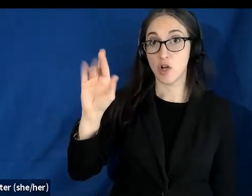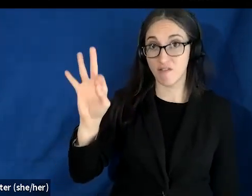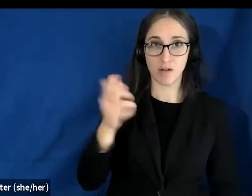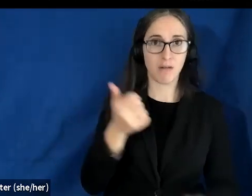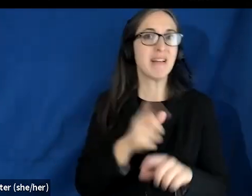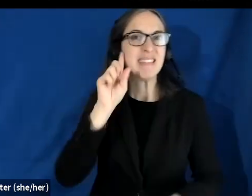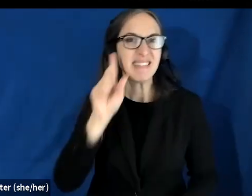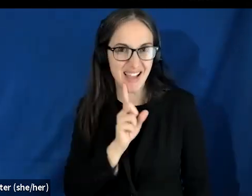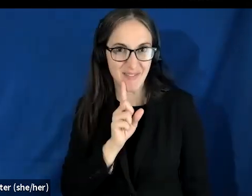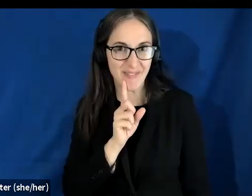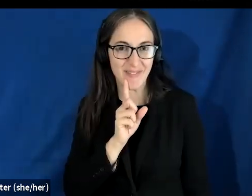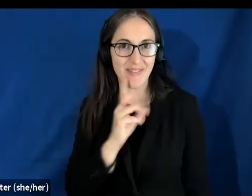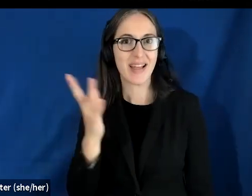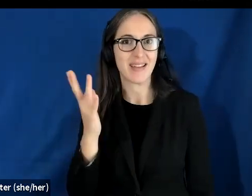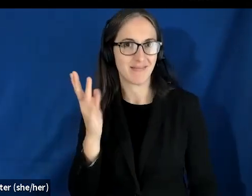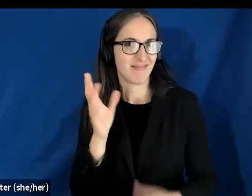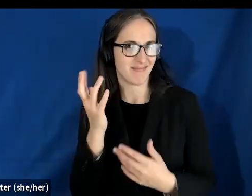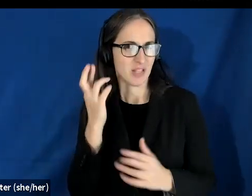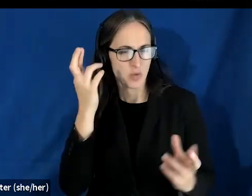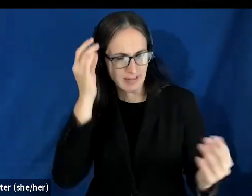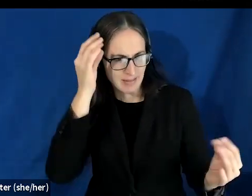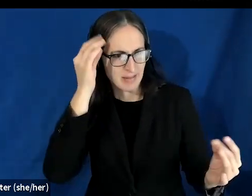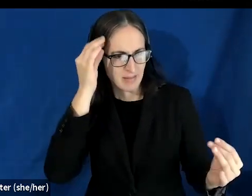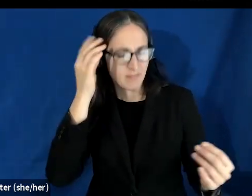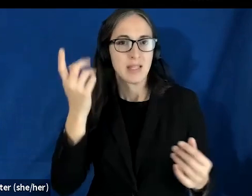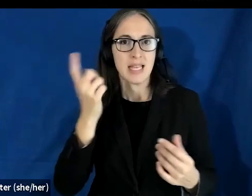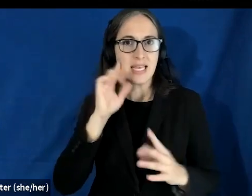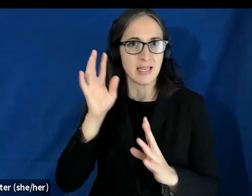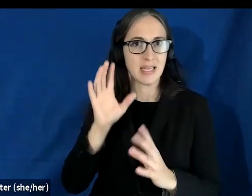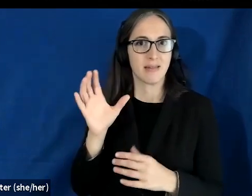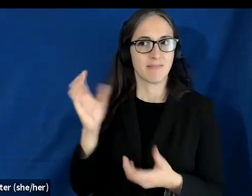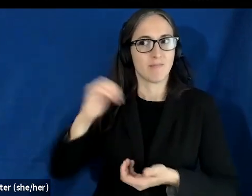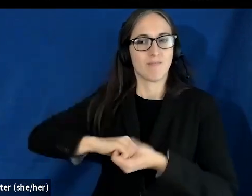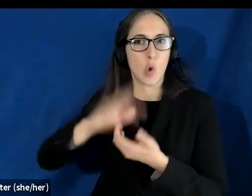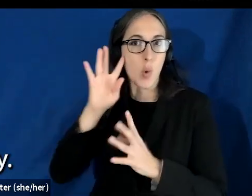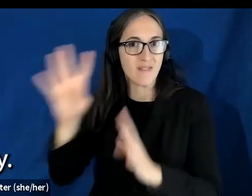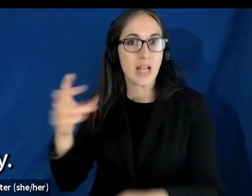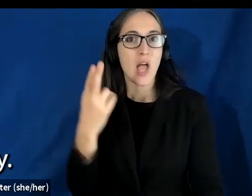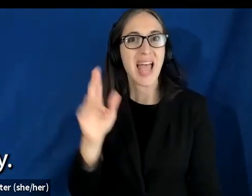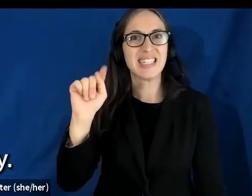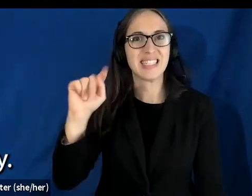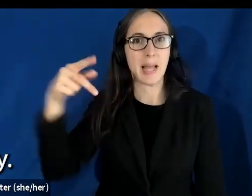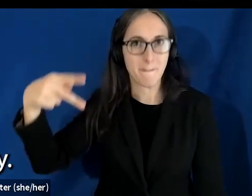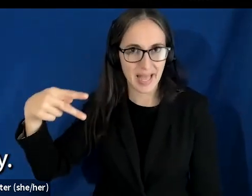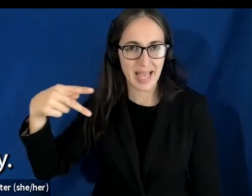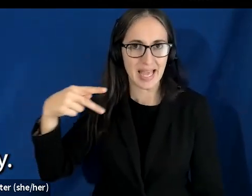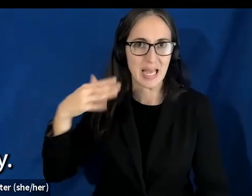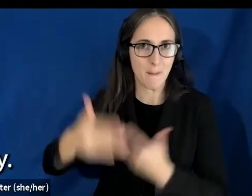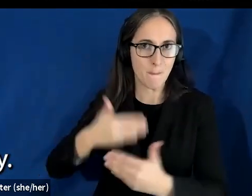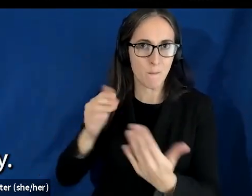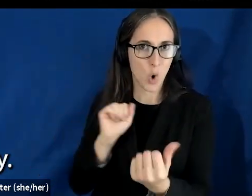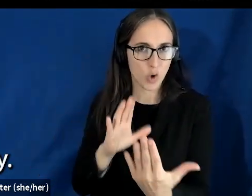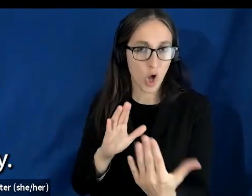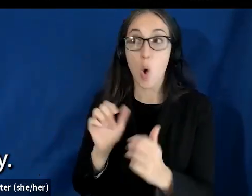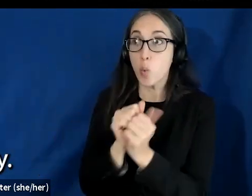or led him to co-invent the HTTP protocol. That's right. Without his protocol, we won't even